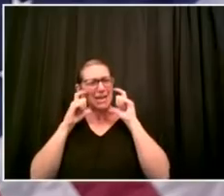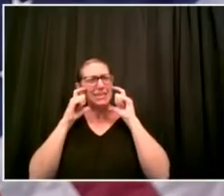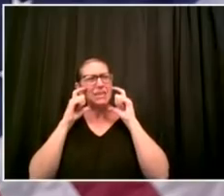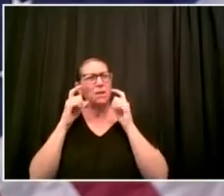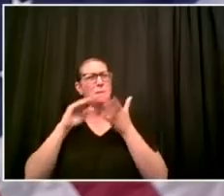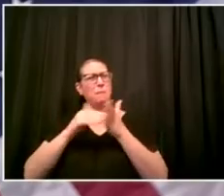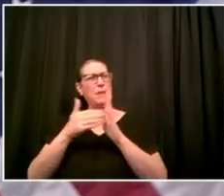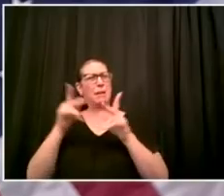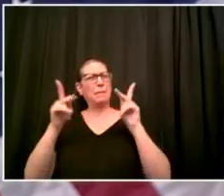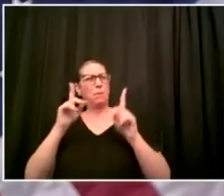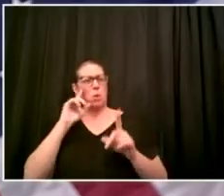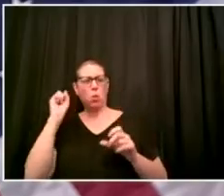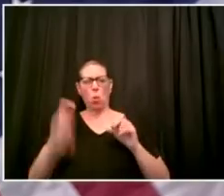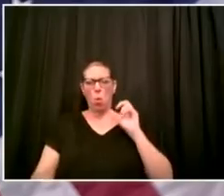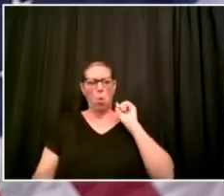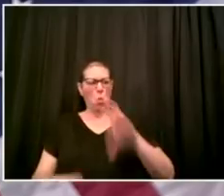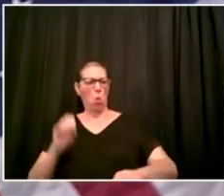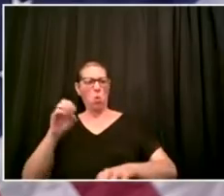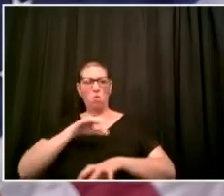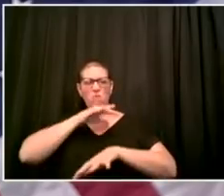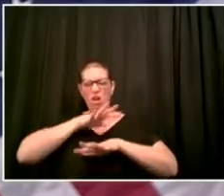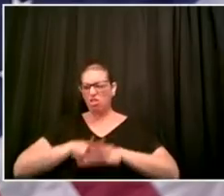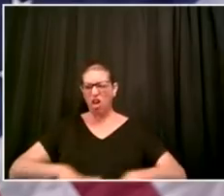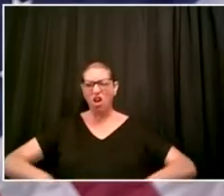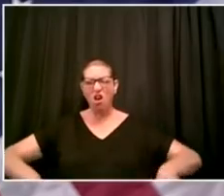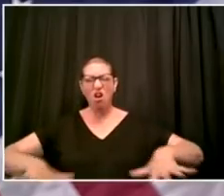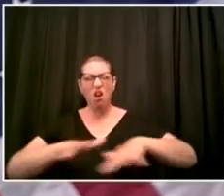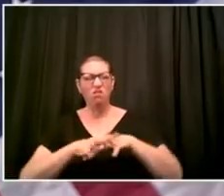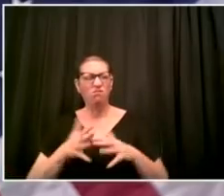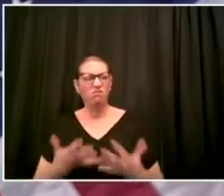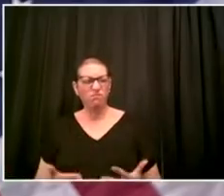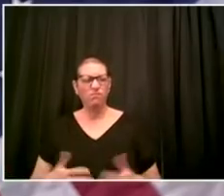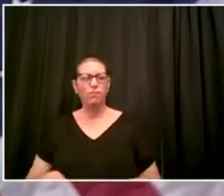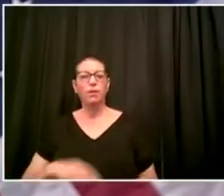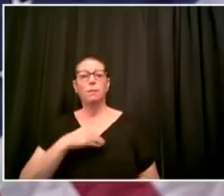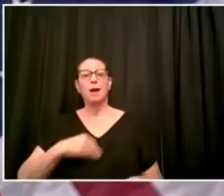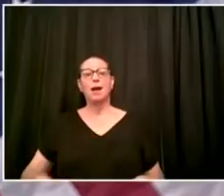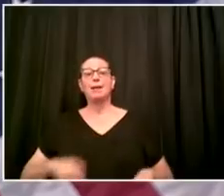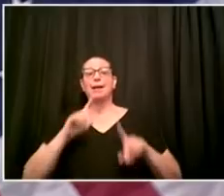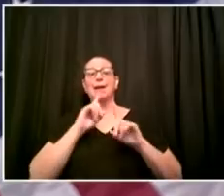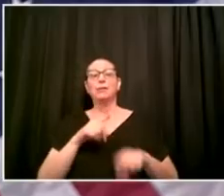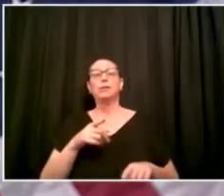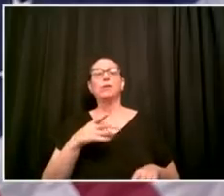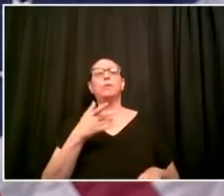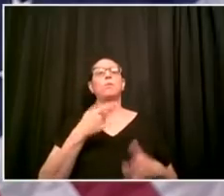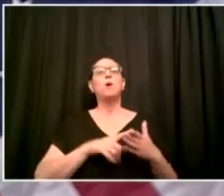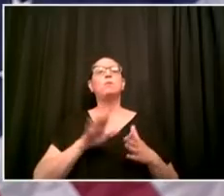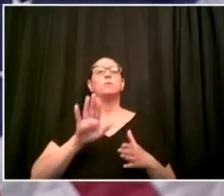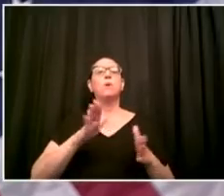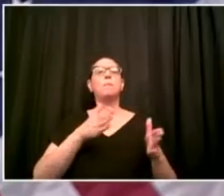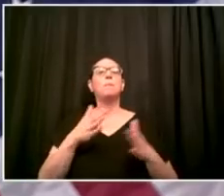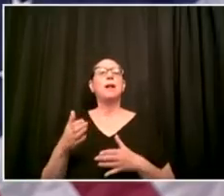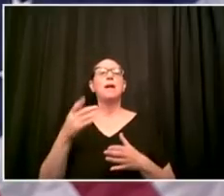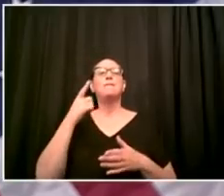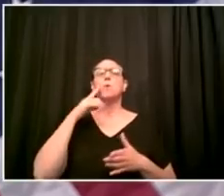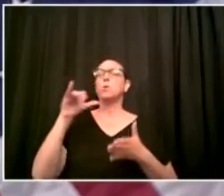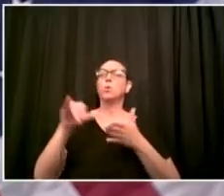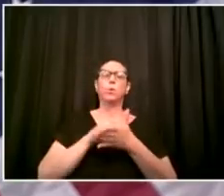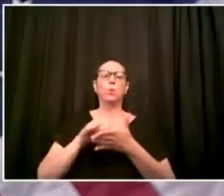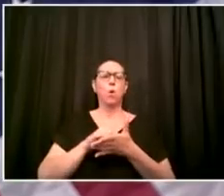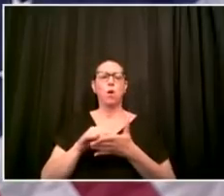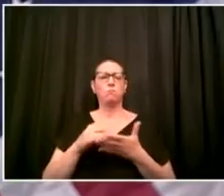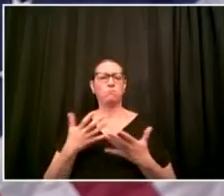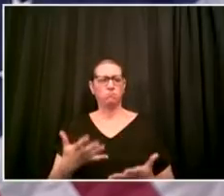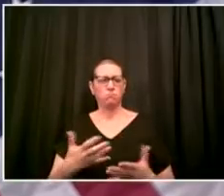subways? Yeah, Henry, these are conversations that are happening right now because, again, as the city